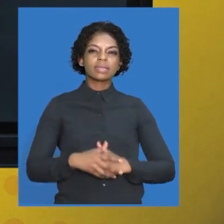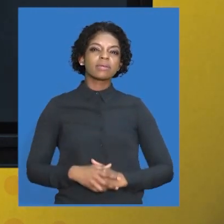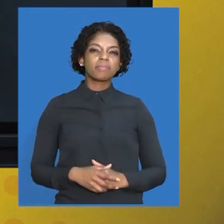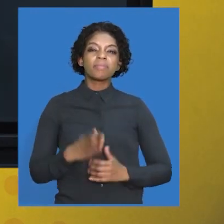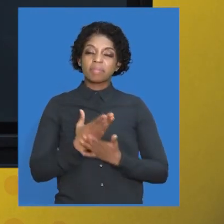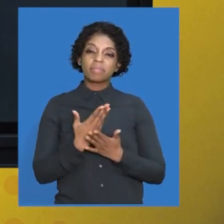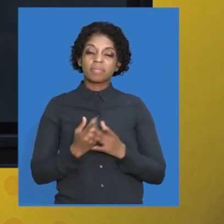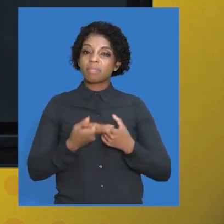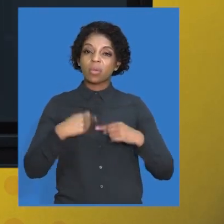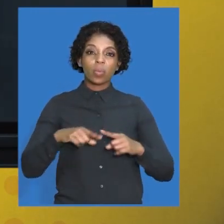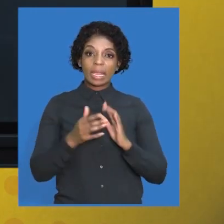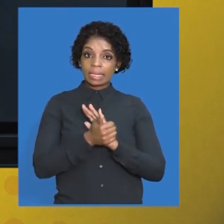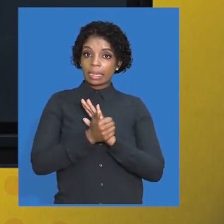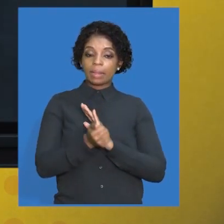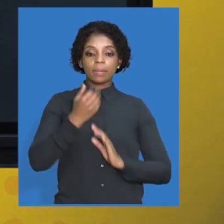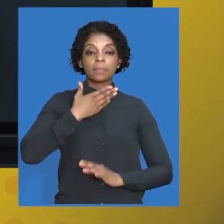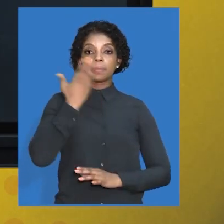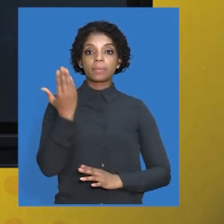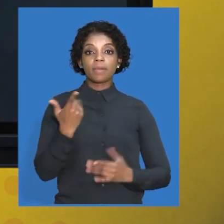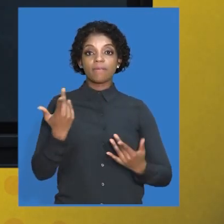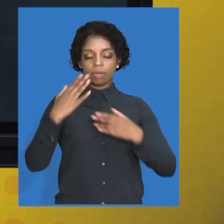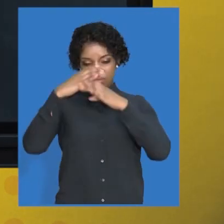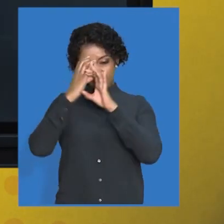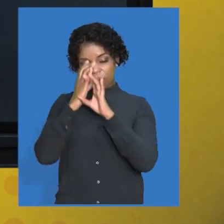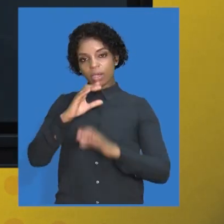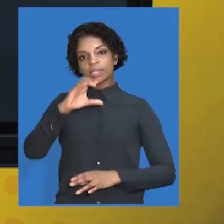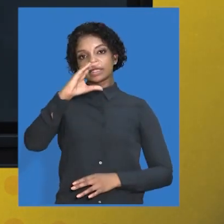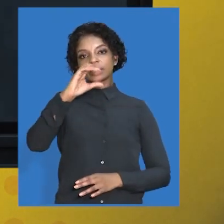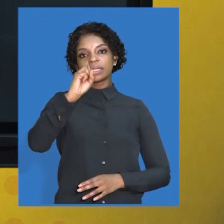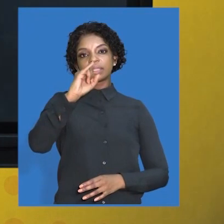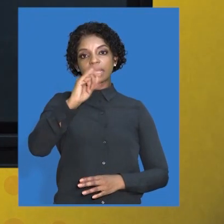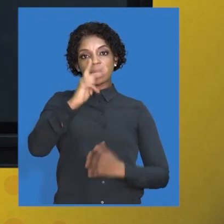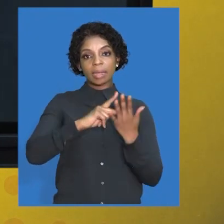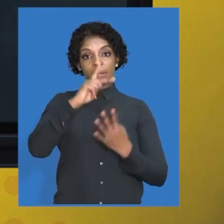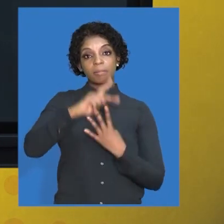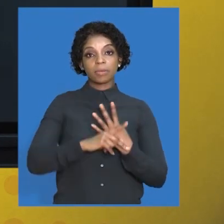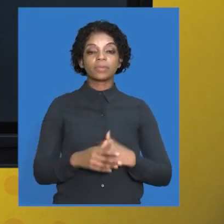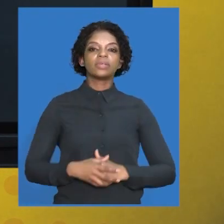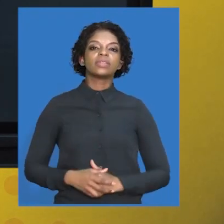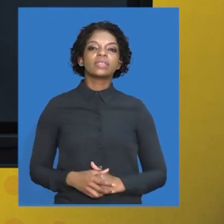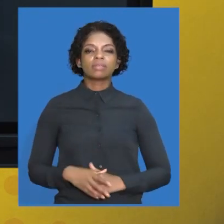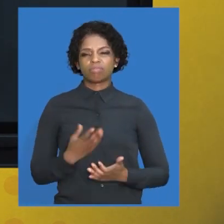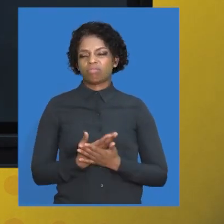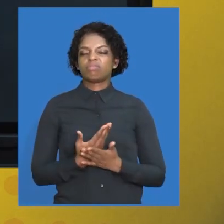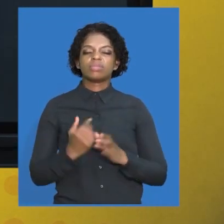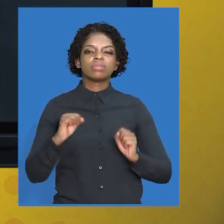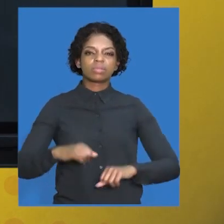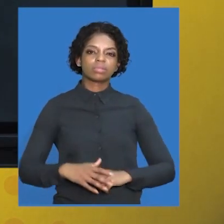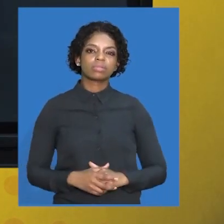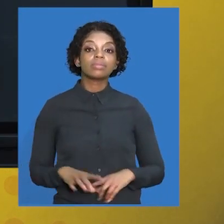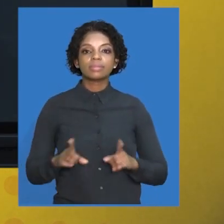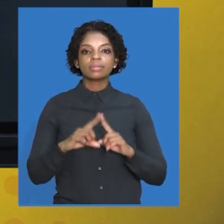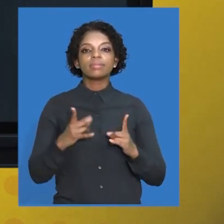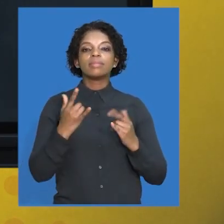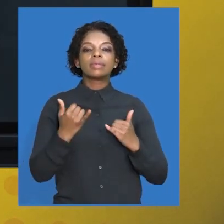might not have the skills to focus on the CSI project as well as we could have. And now we're